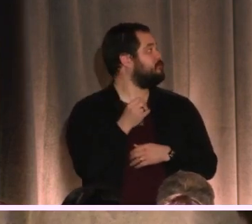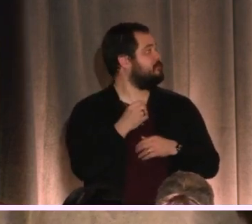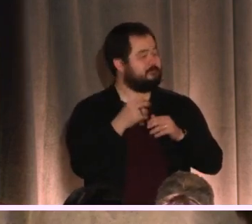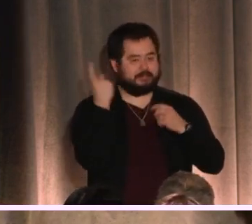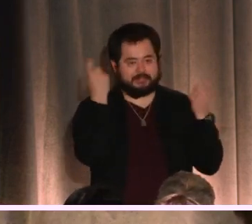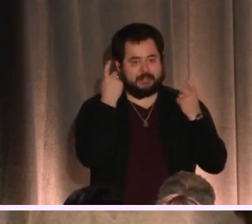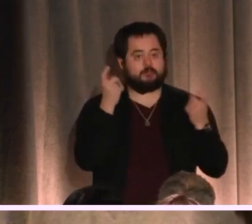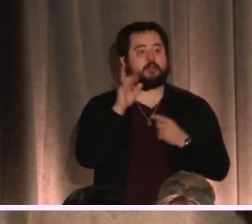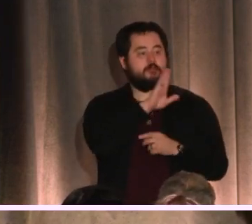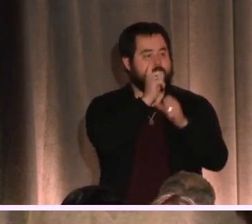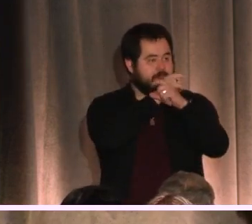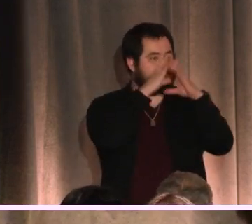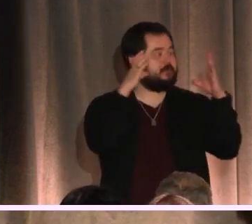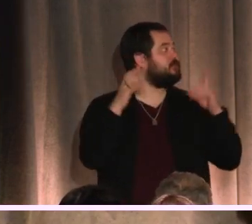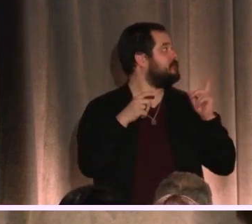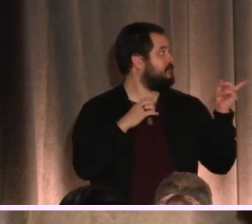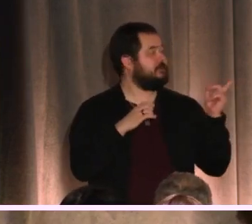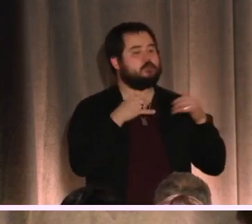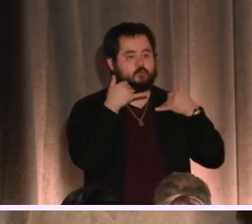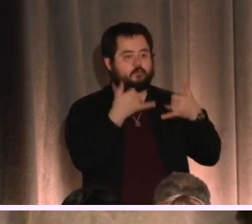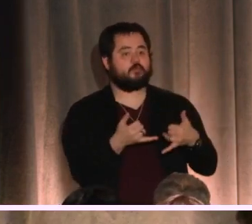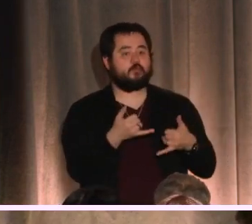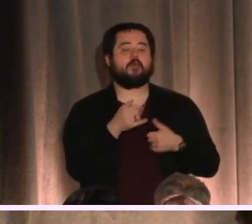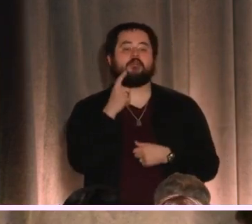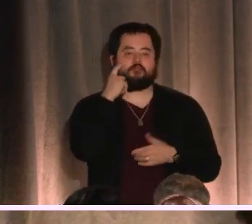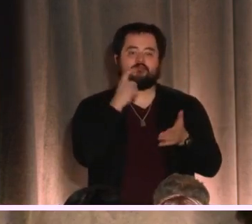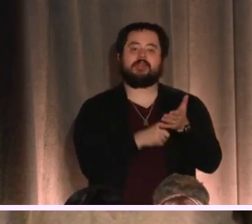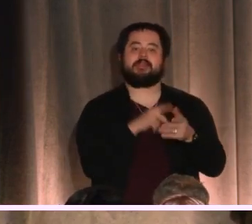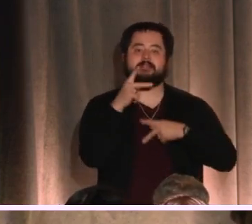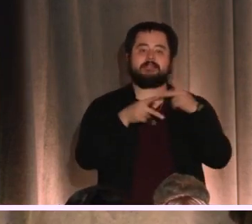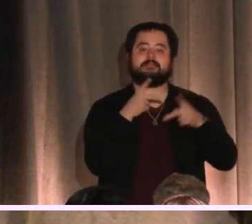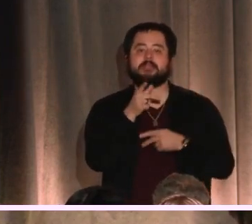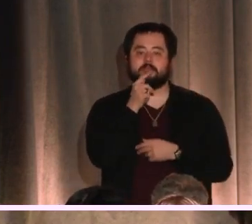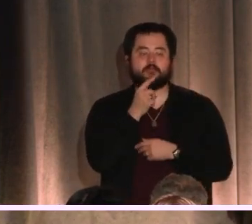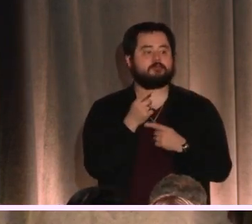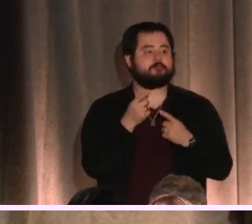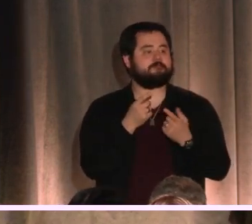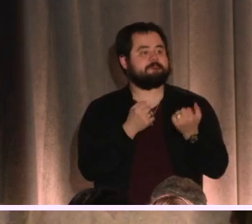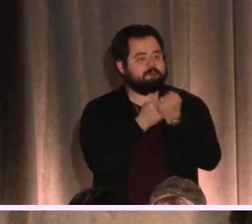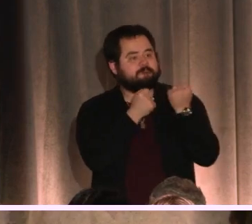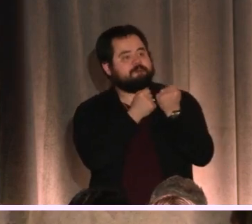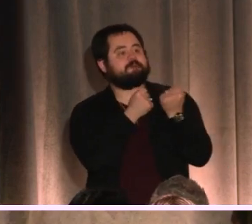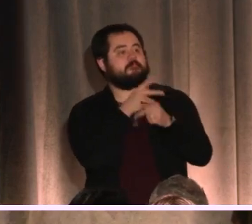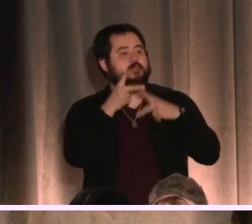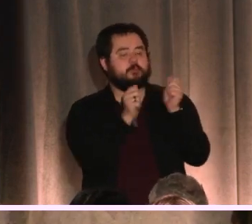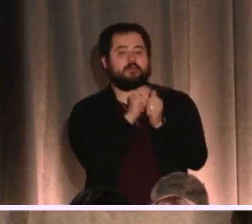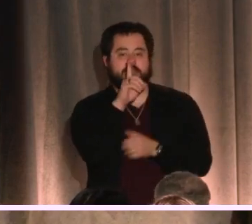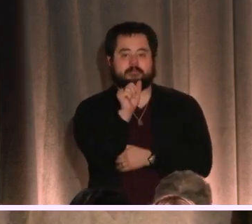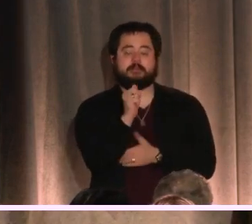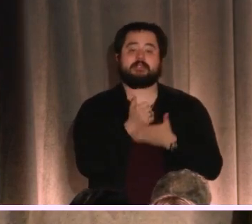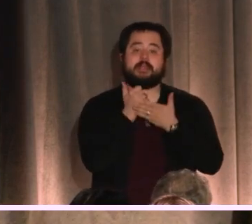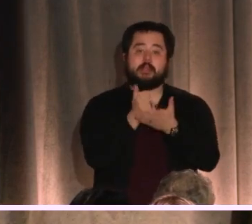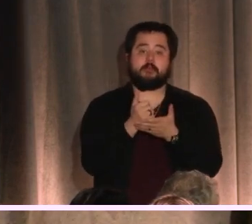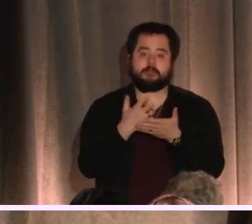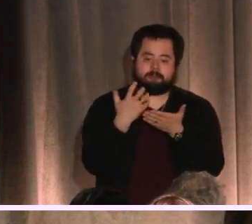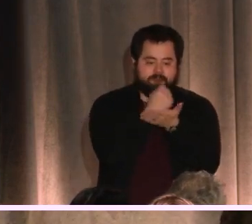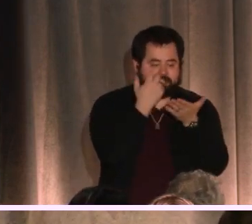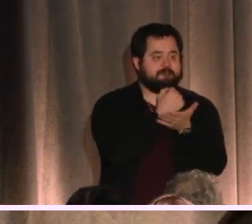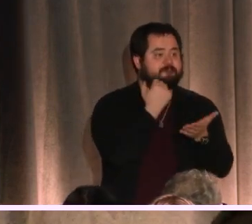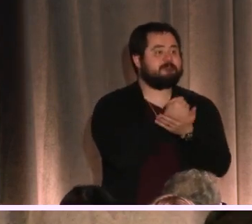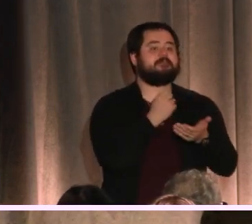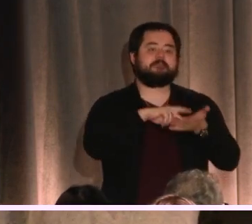Empowered Living recognizes those who champion the rights of people with disabilities, helping them achieve meaningful opportunities and personal